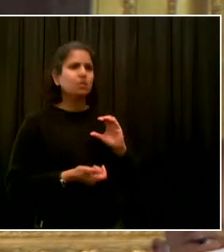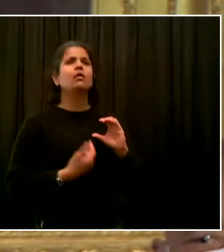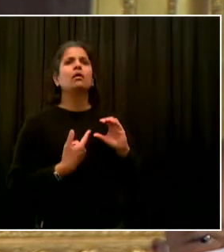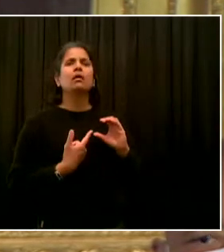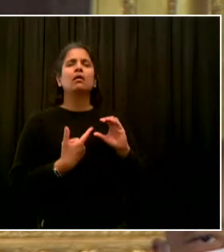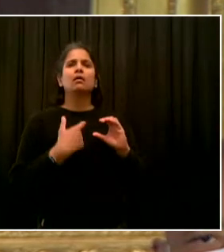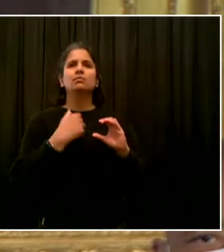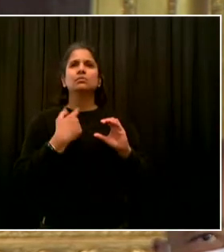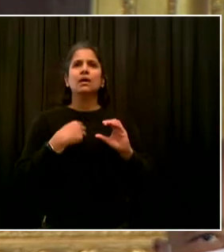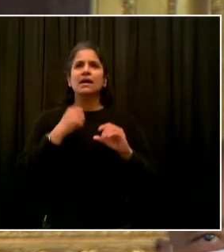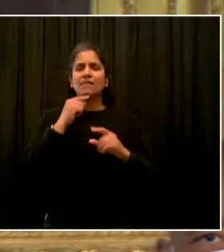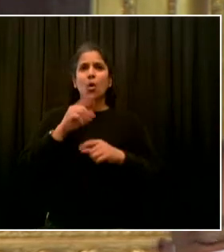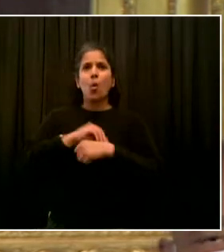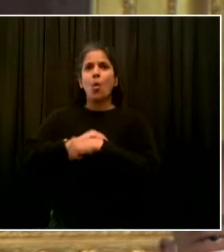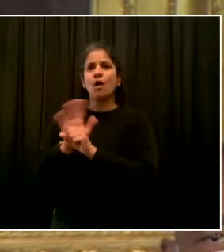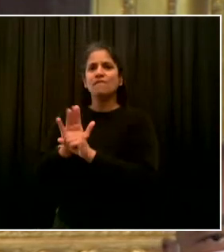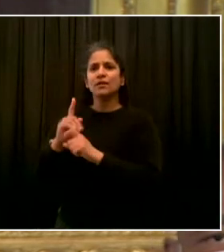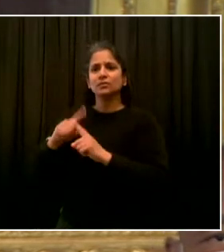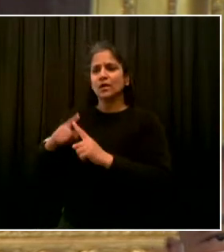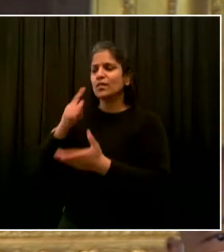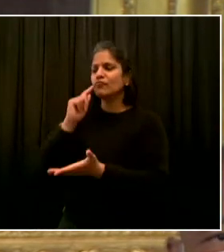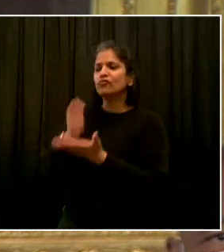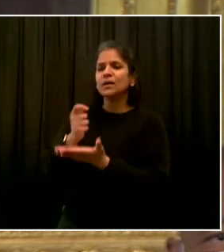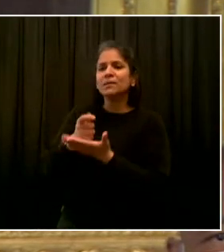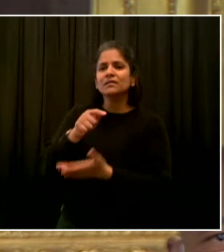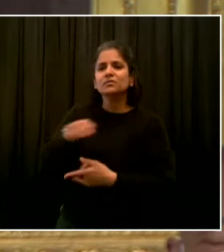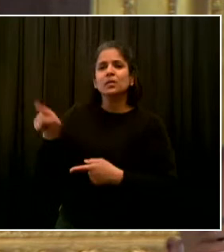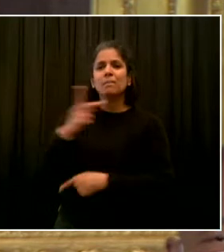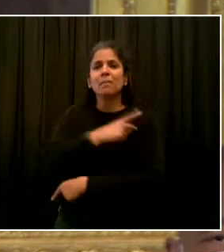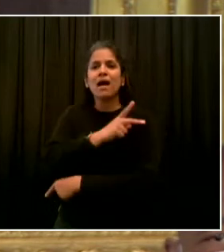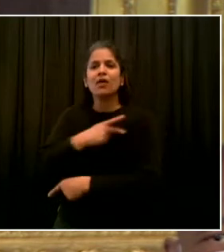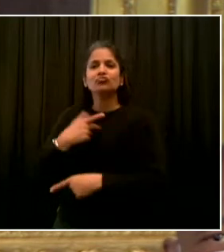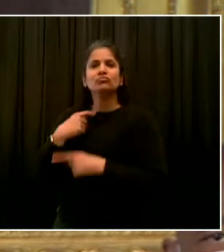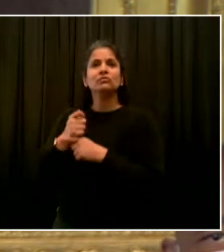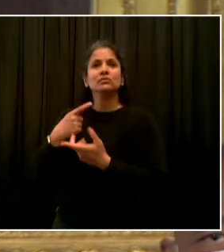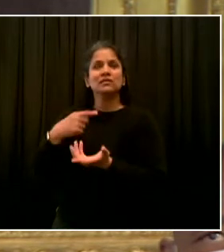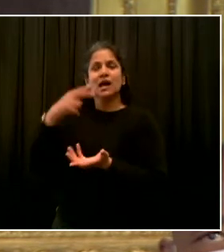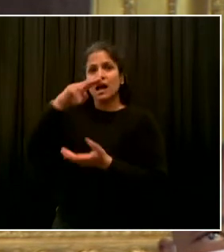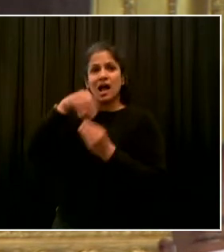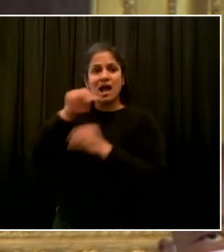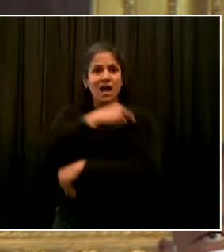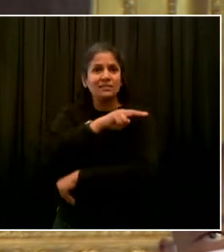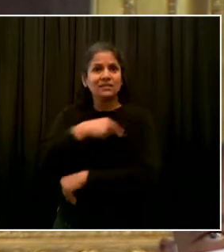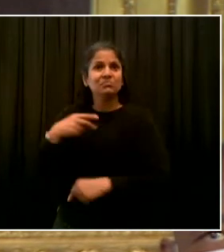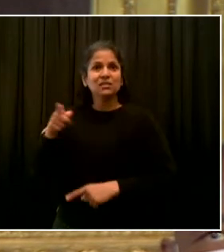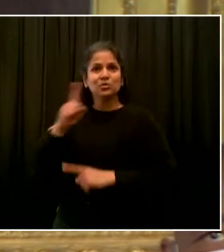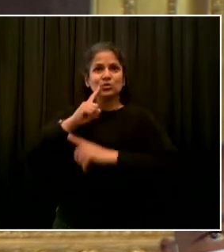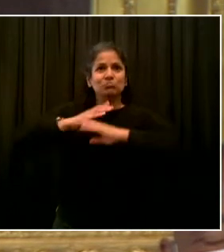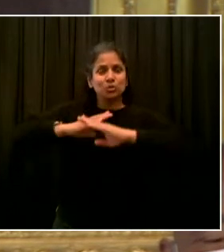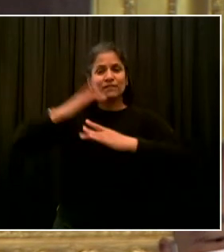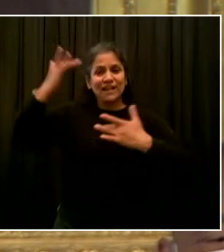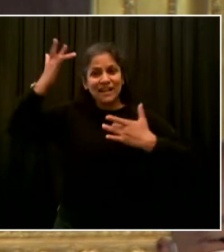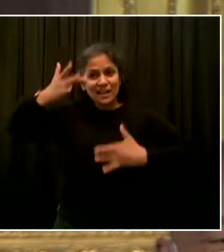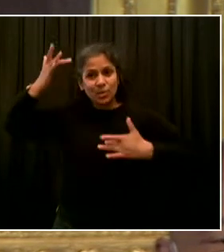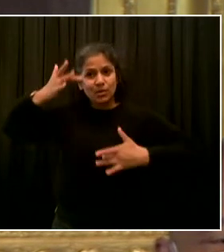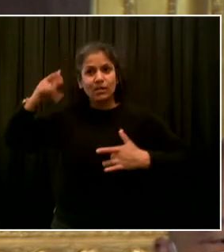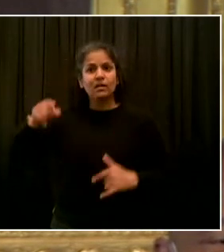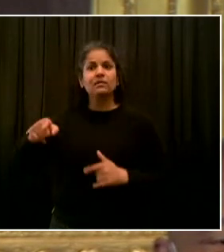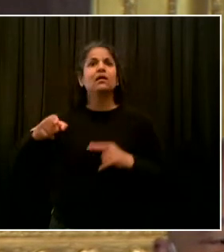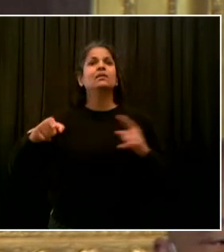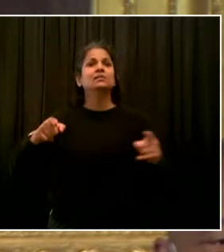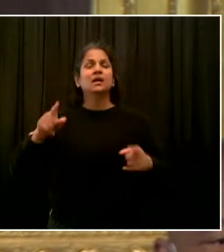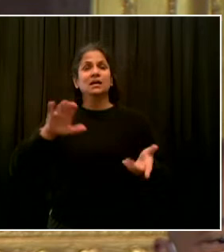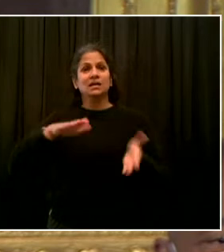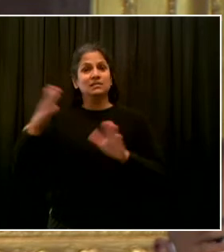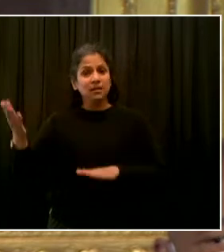New Yorkers out of the hospital and prevented severe illness and death. As we have seen throughout the pandemic, the impact of these